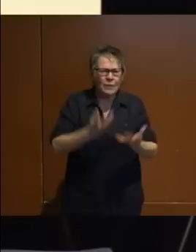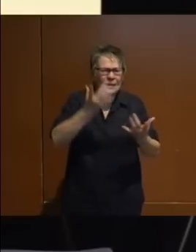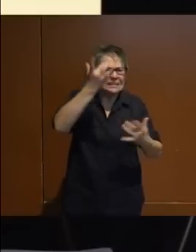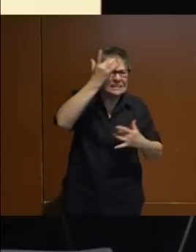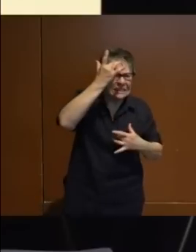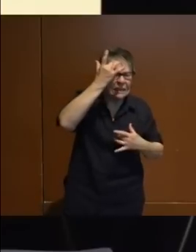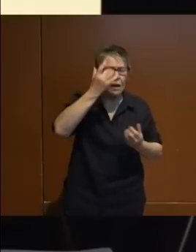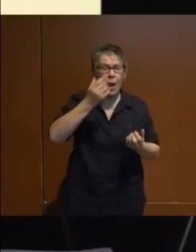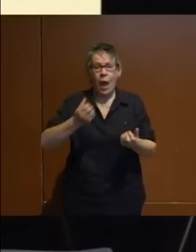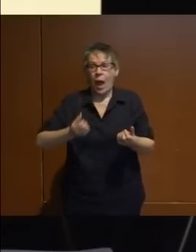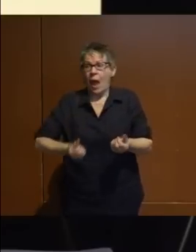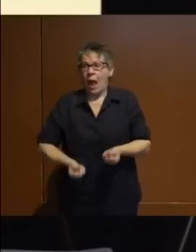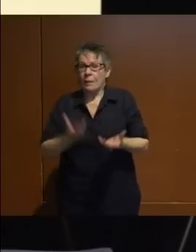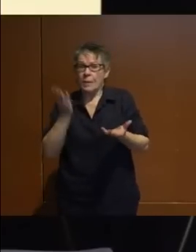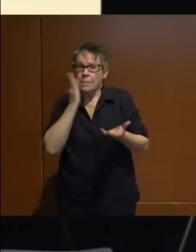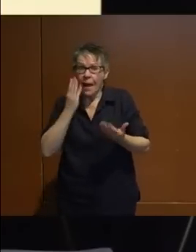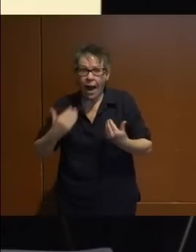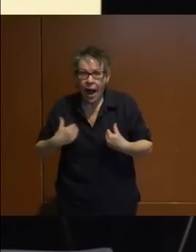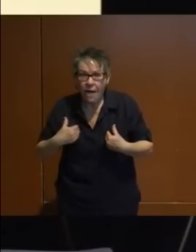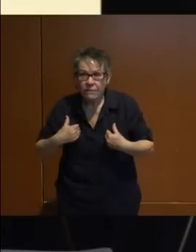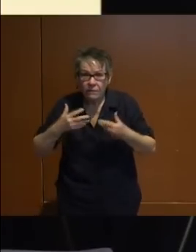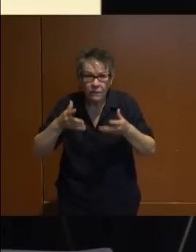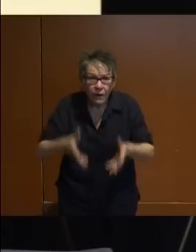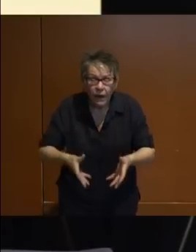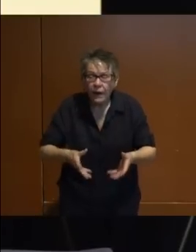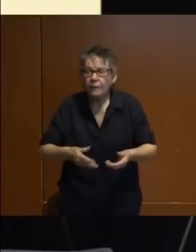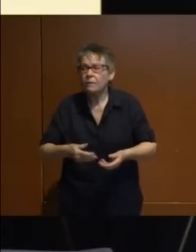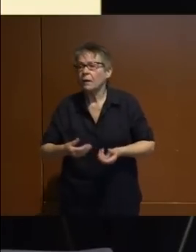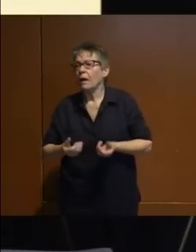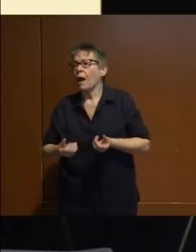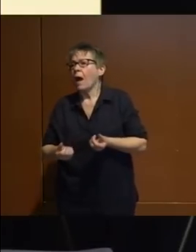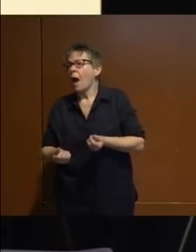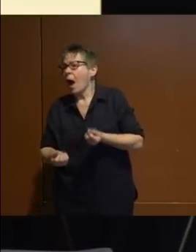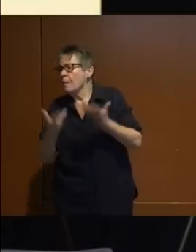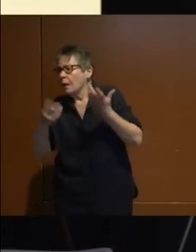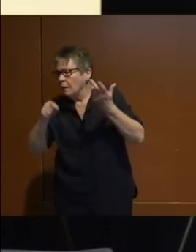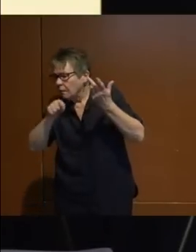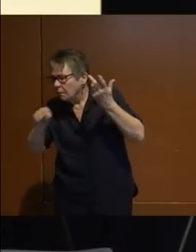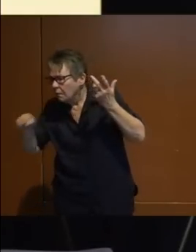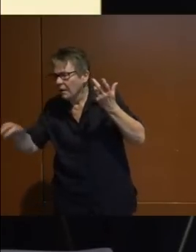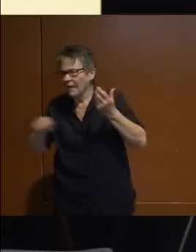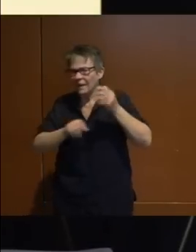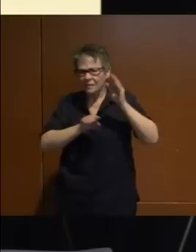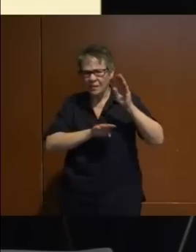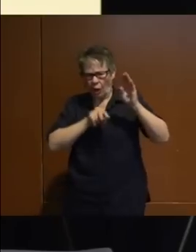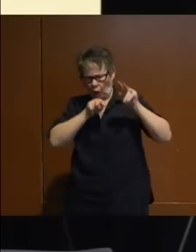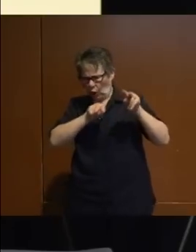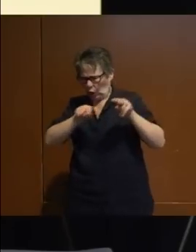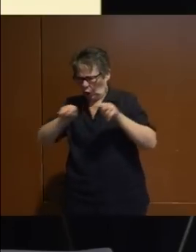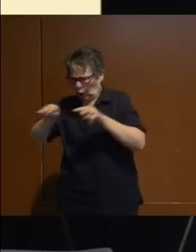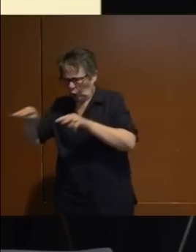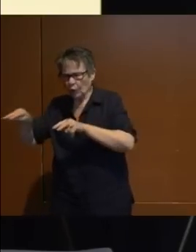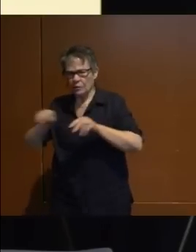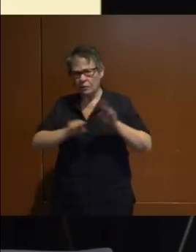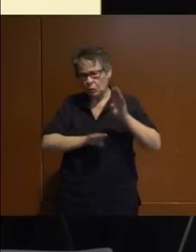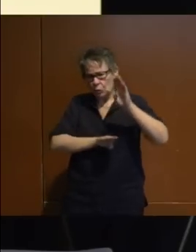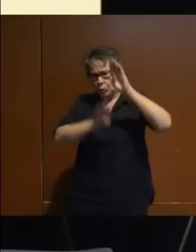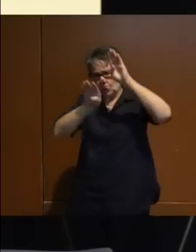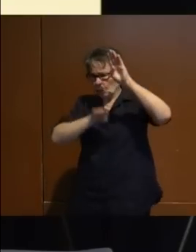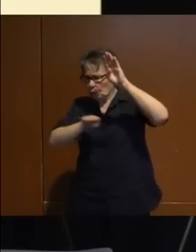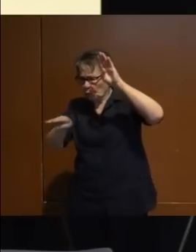care for our patients. That's medical surgical beds, critical care beds, and things like